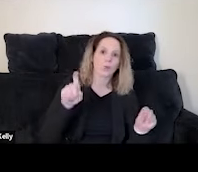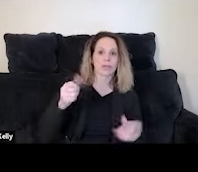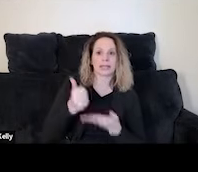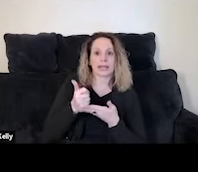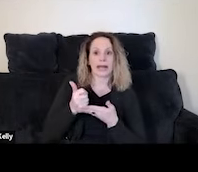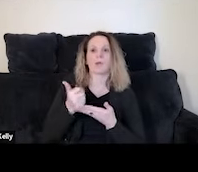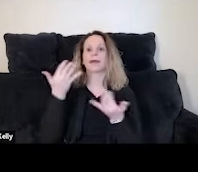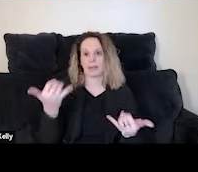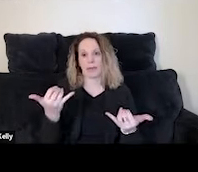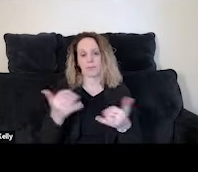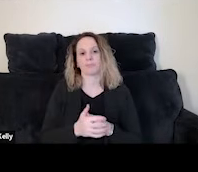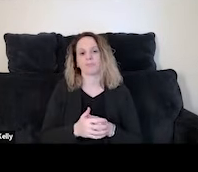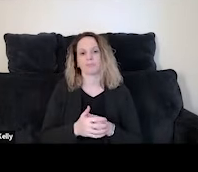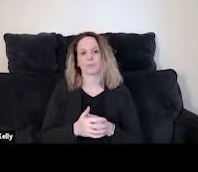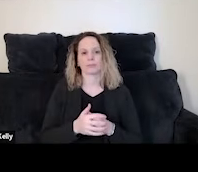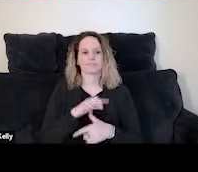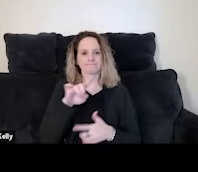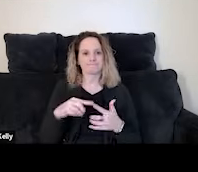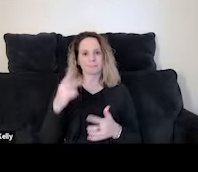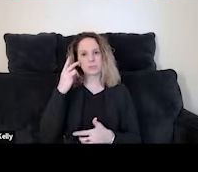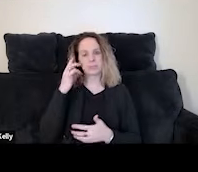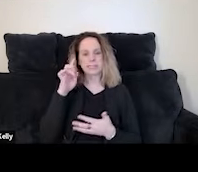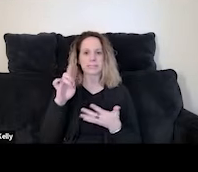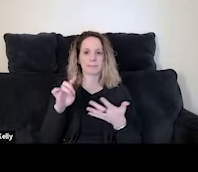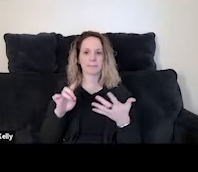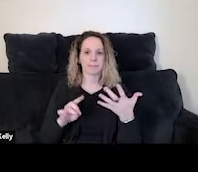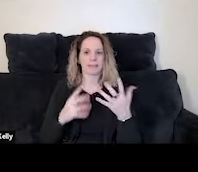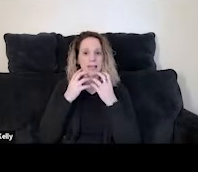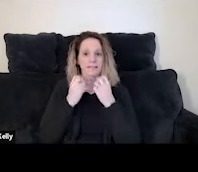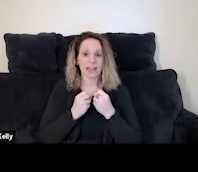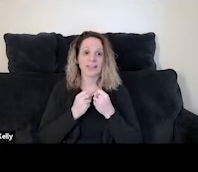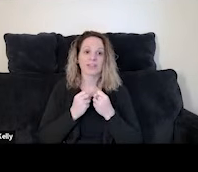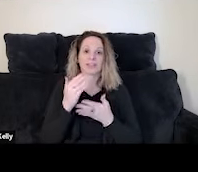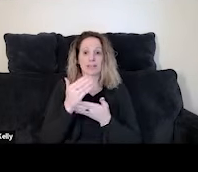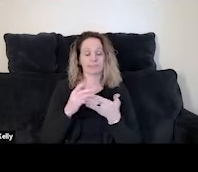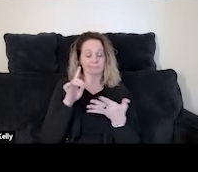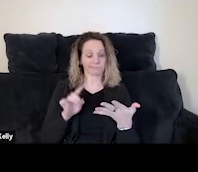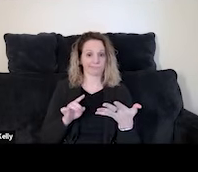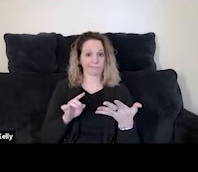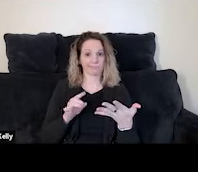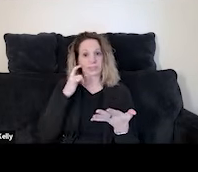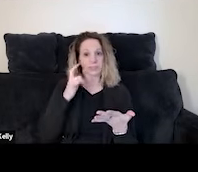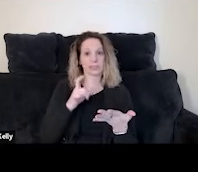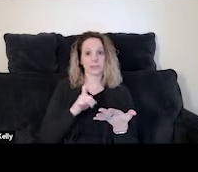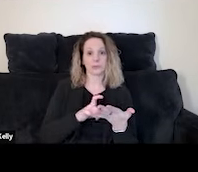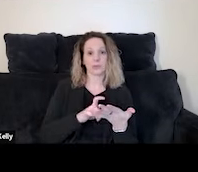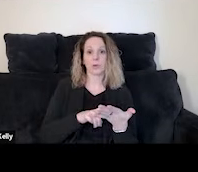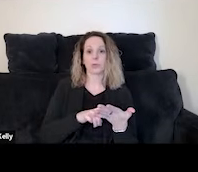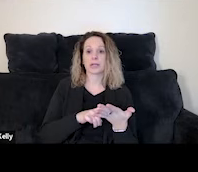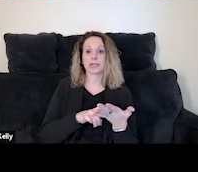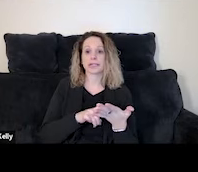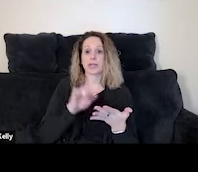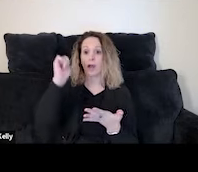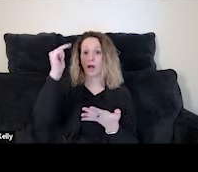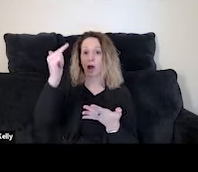now. As you look at these values and these components, you can see that putting all of